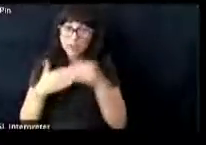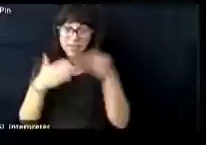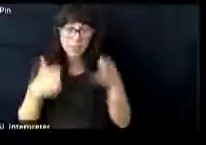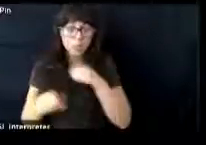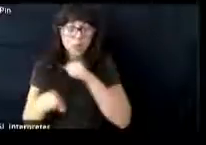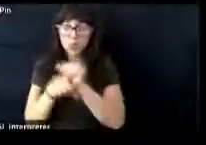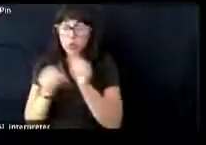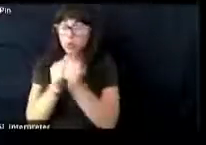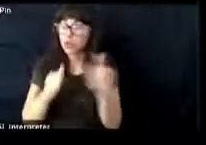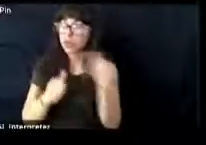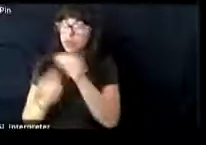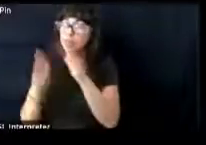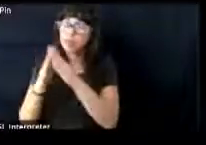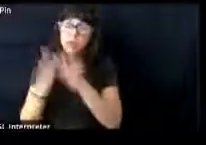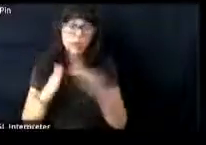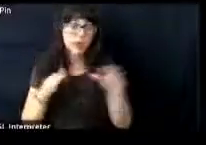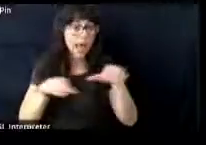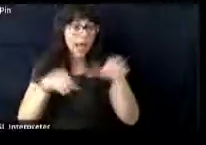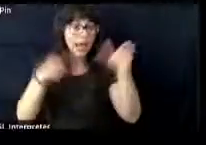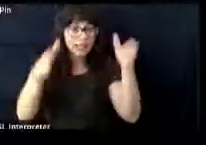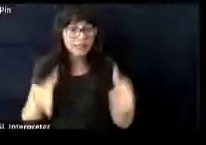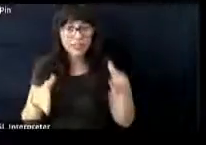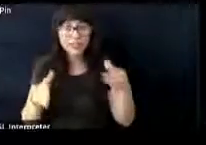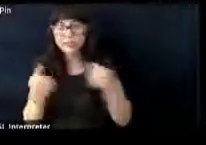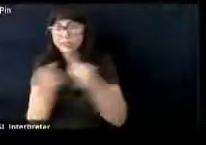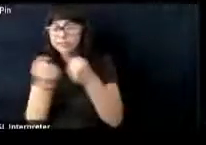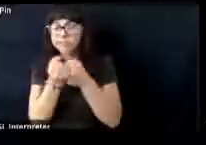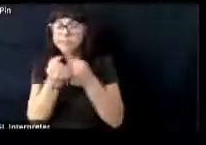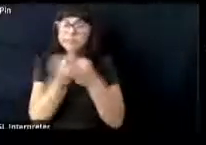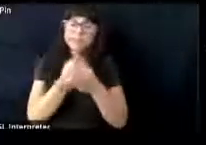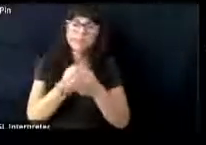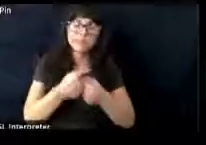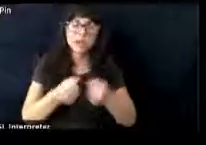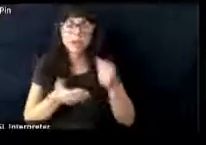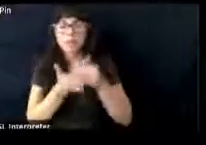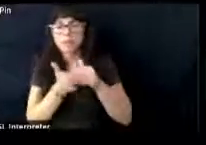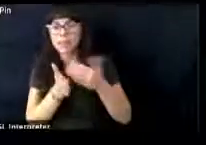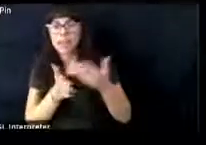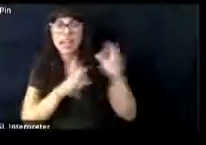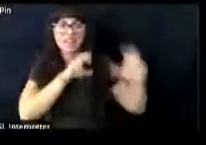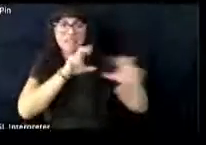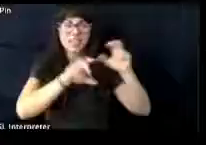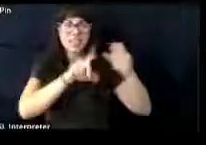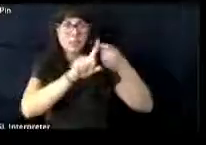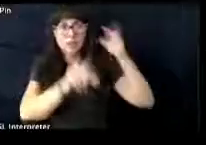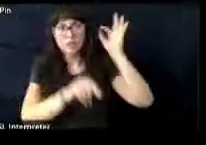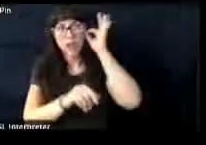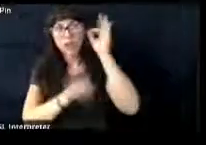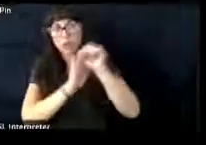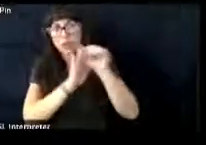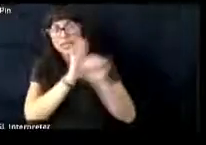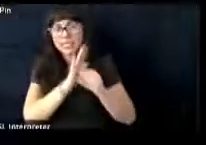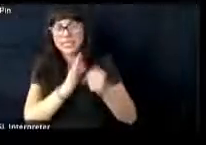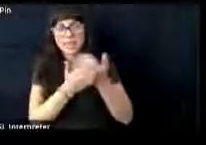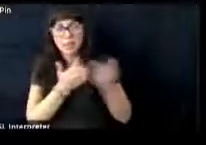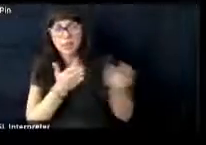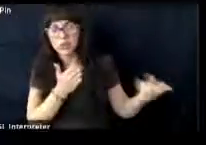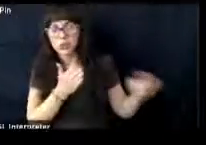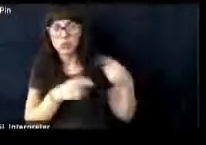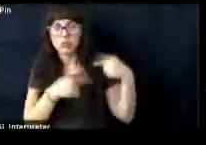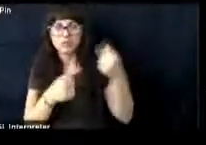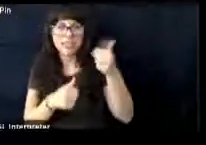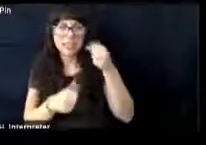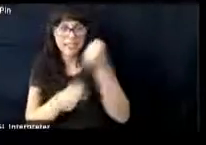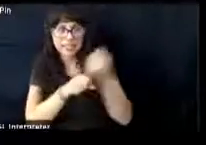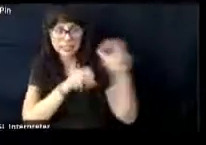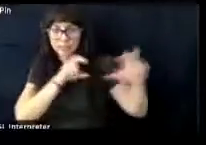and activists to direct hundreds of millions of investments from federal and state sources over these last 10 years. You're hearing